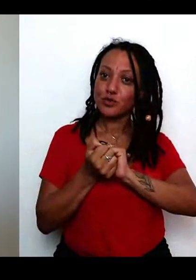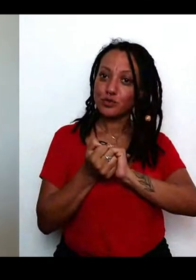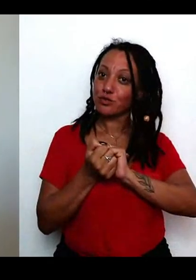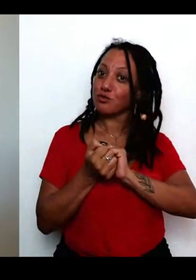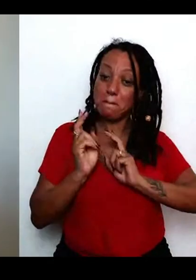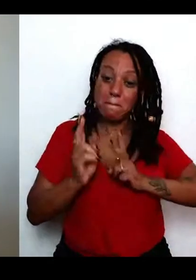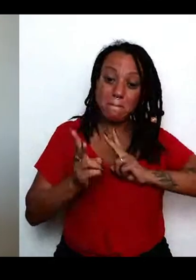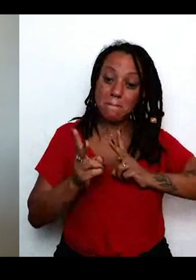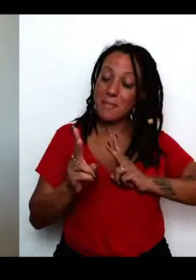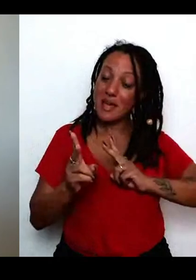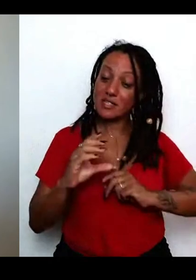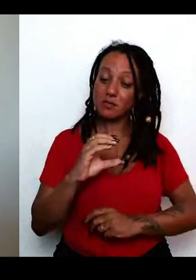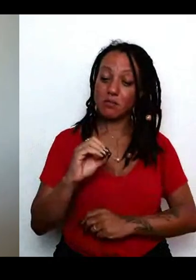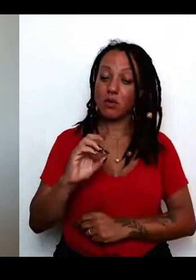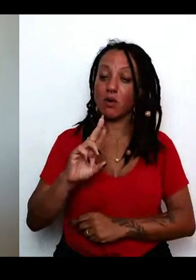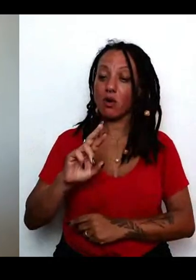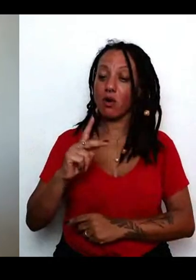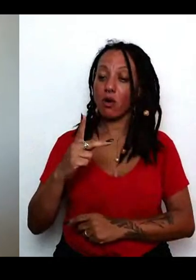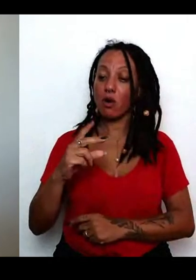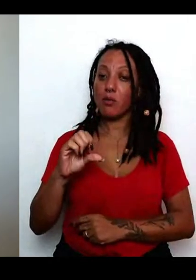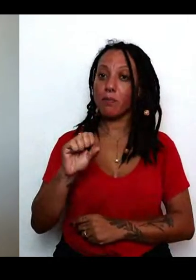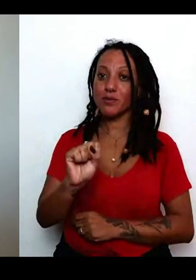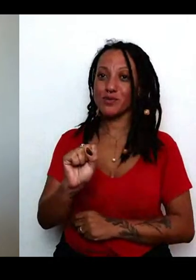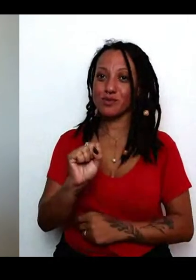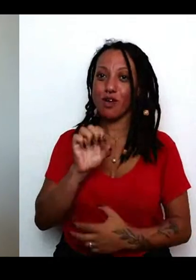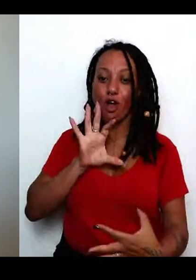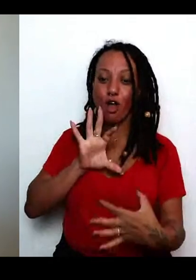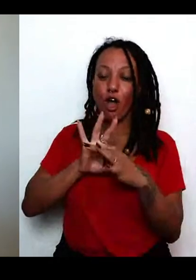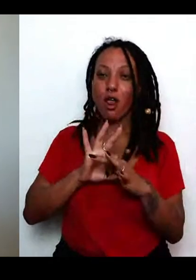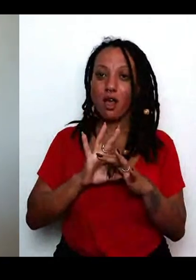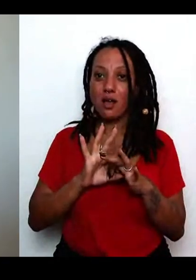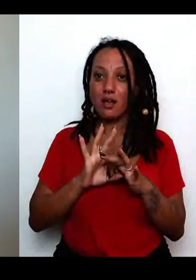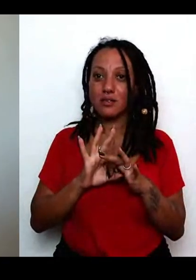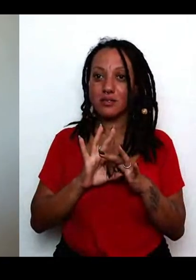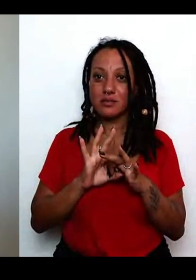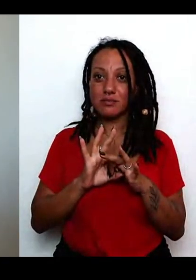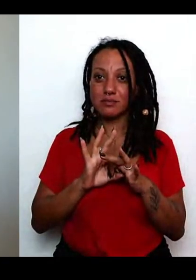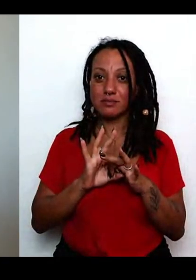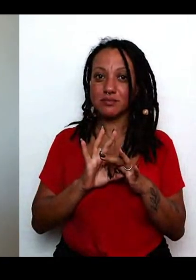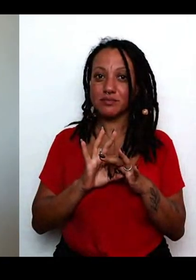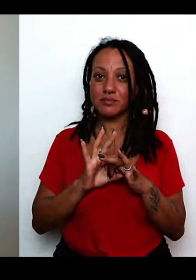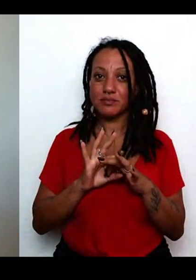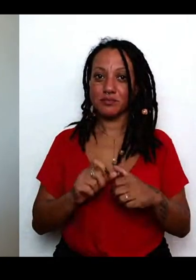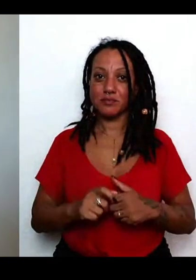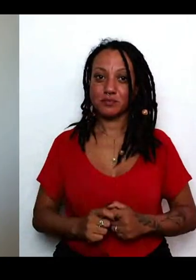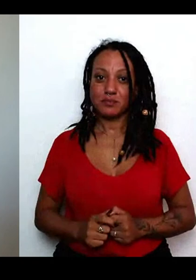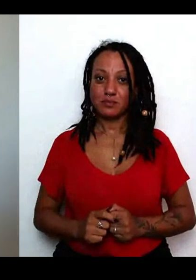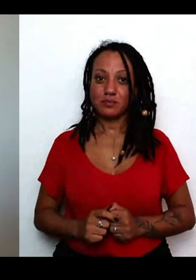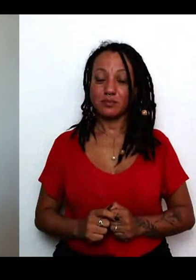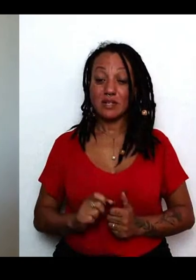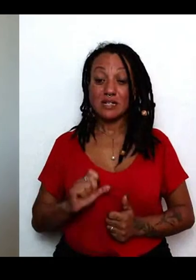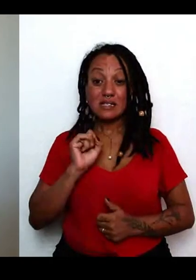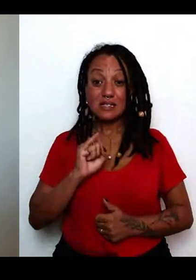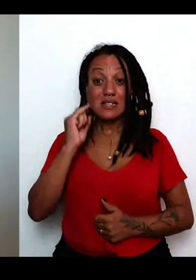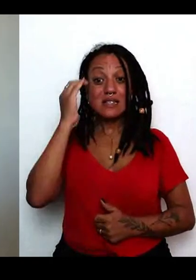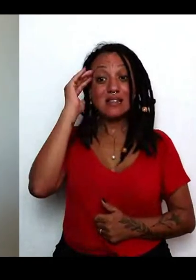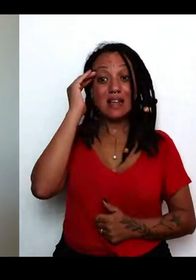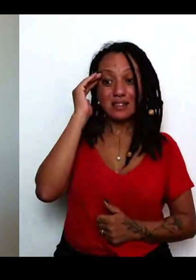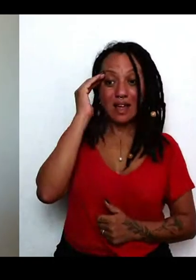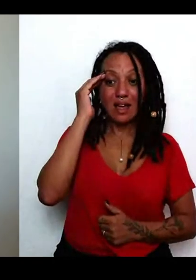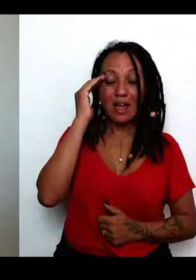closely and I think in doing that we can also understand that the separation between us humans and non-humans are between